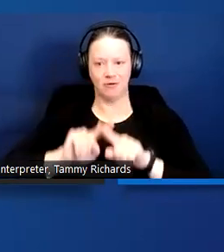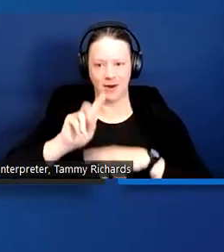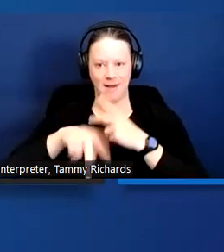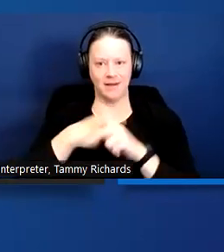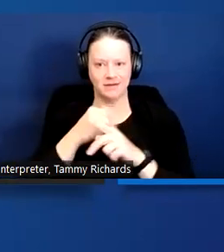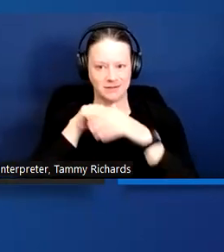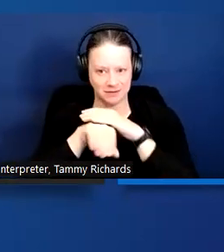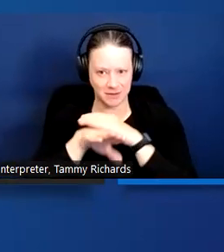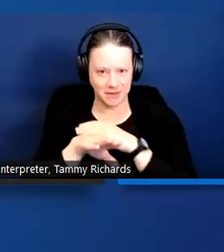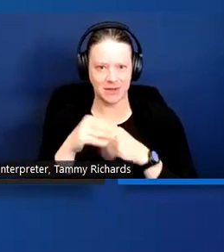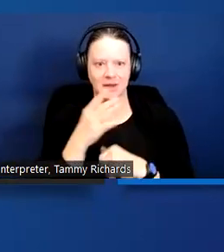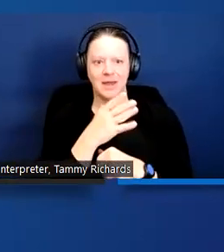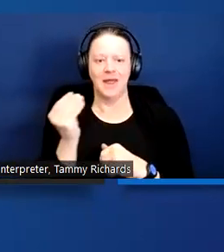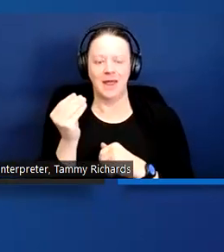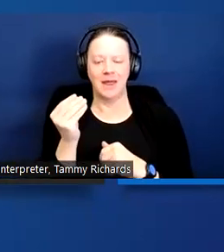accessibility and